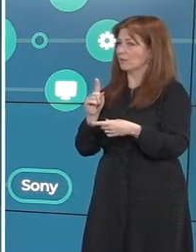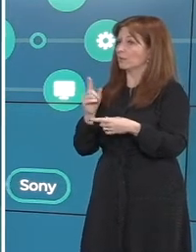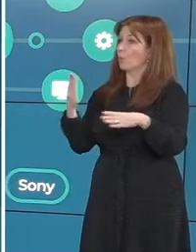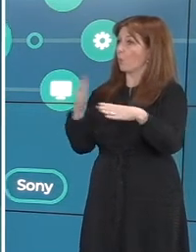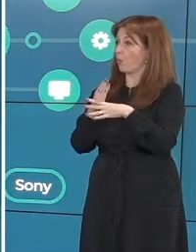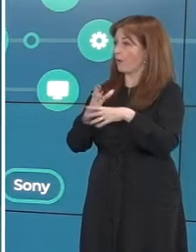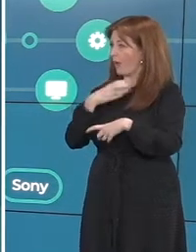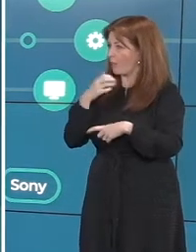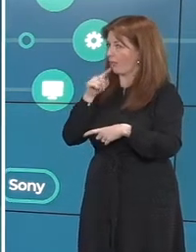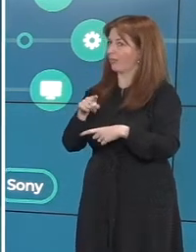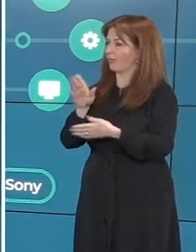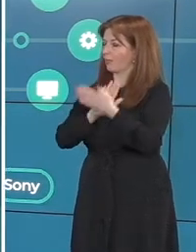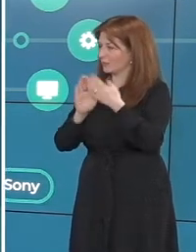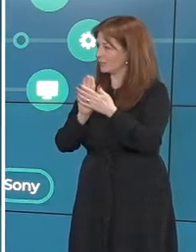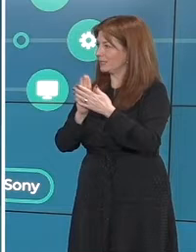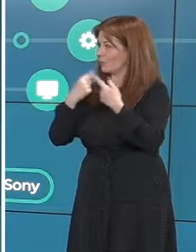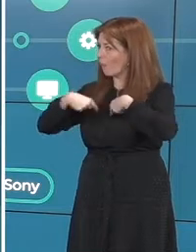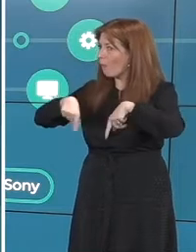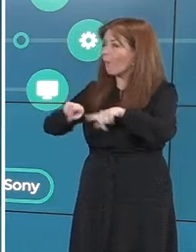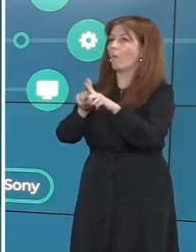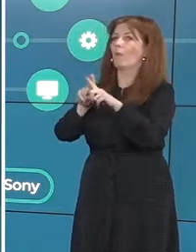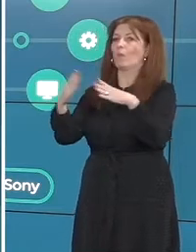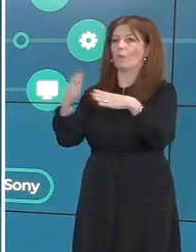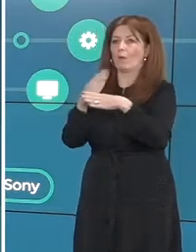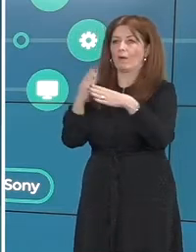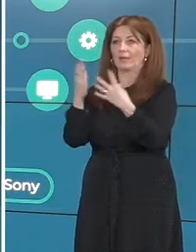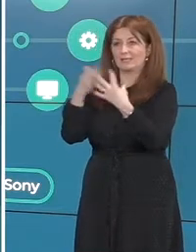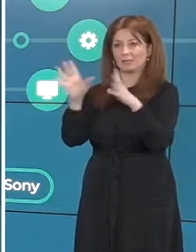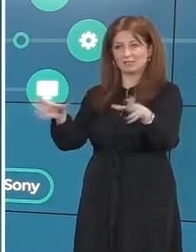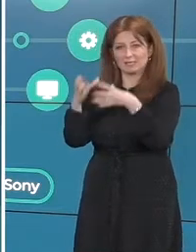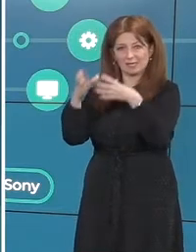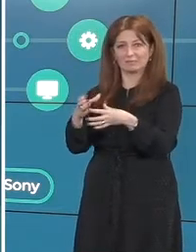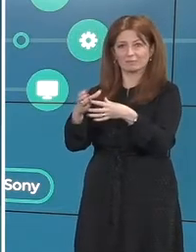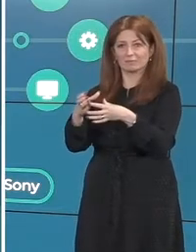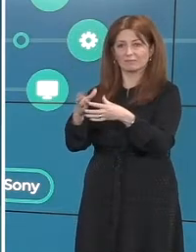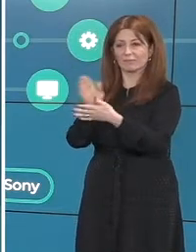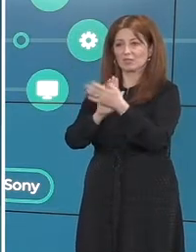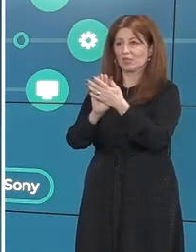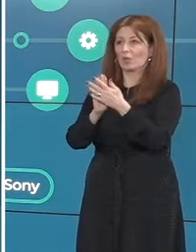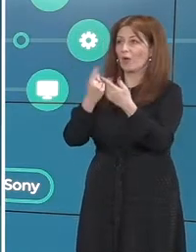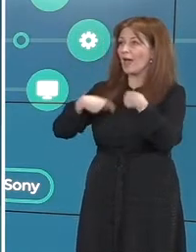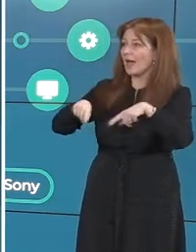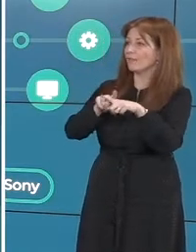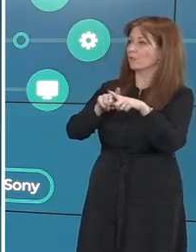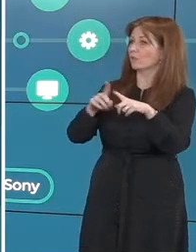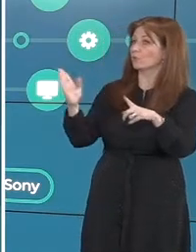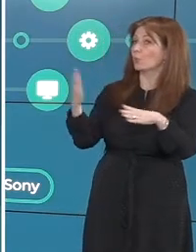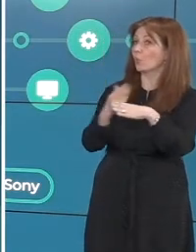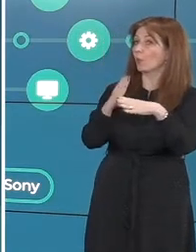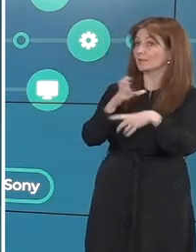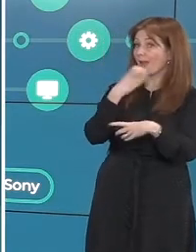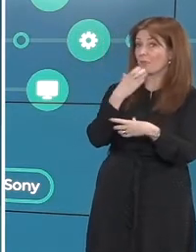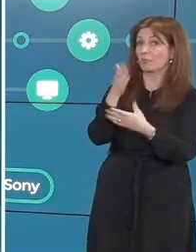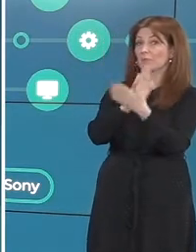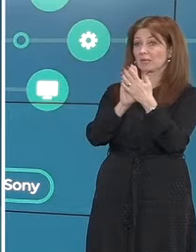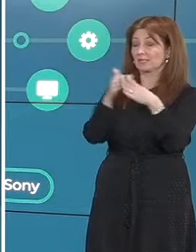them to understand that regardless of what they do at Apple, there's an accessibility component to their jobs, and I want them to be proud